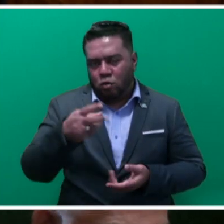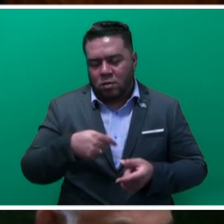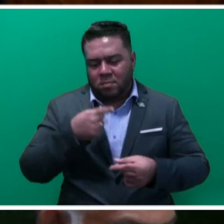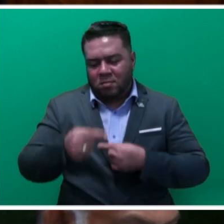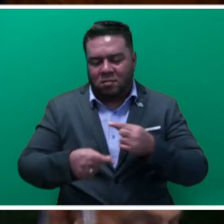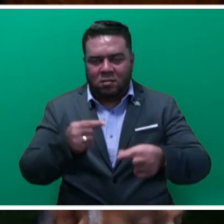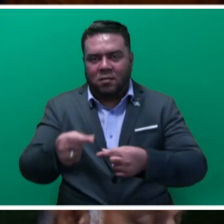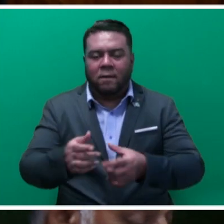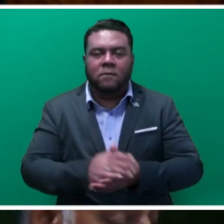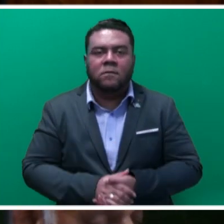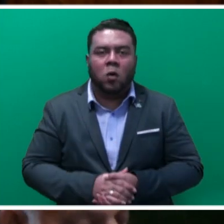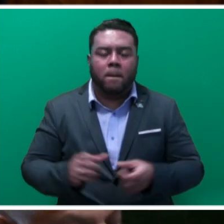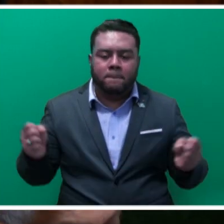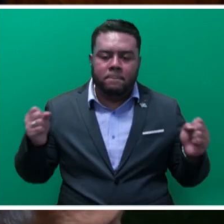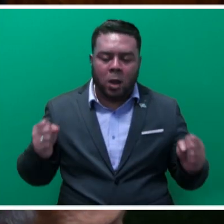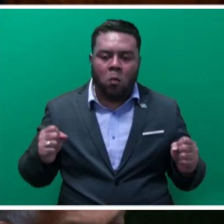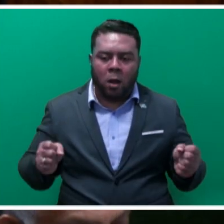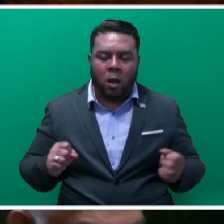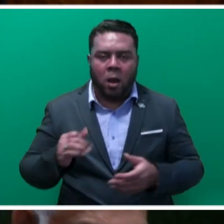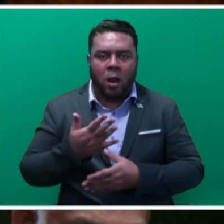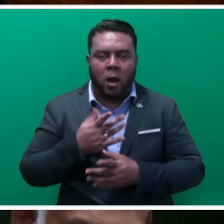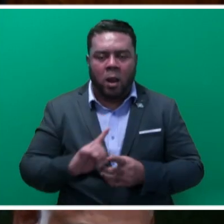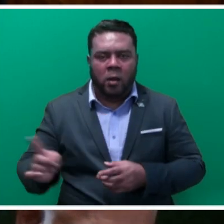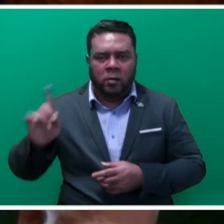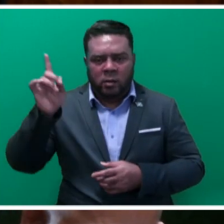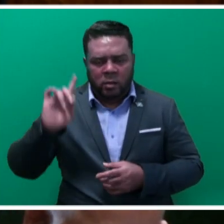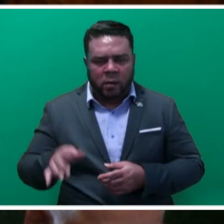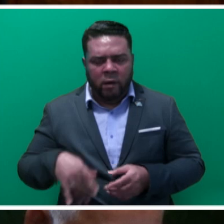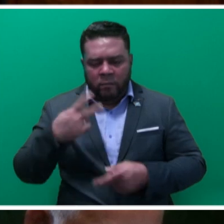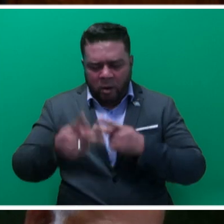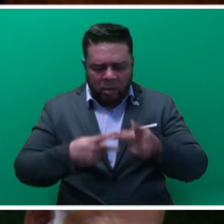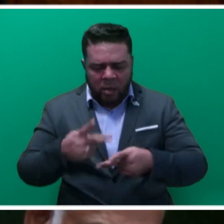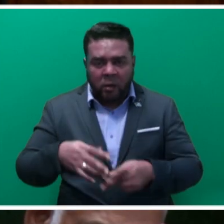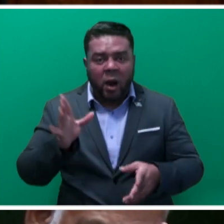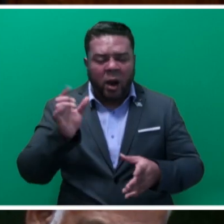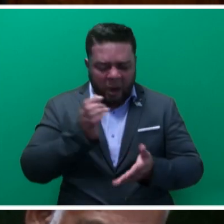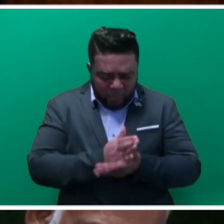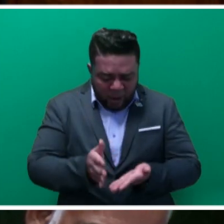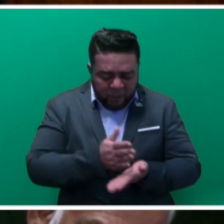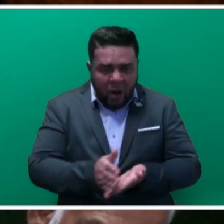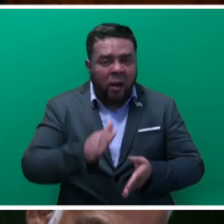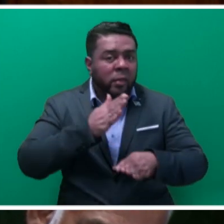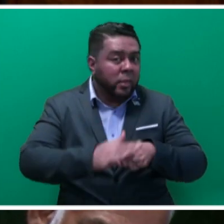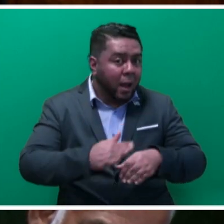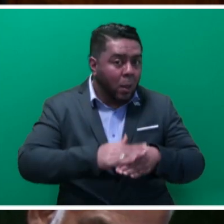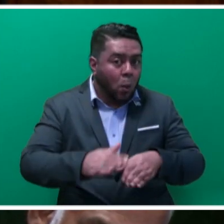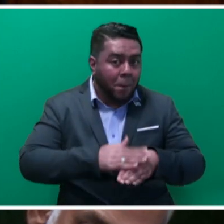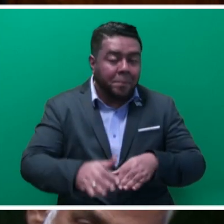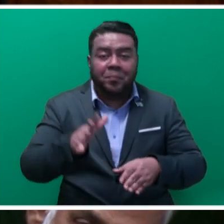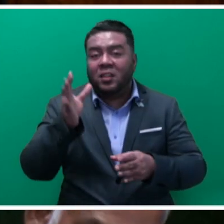unit to help the company process cassava, dalo, chilies and